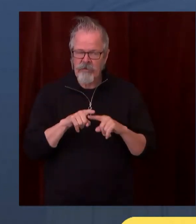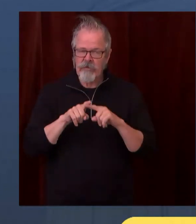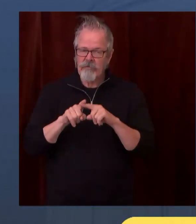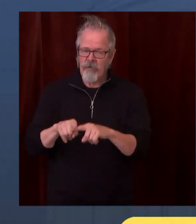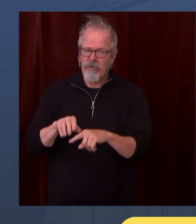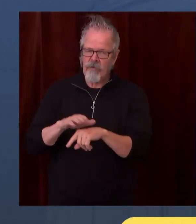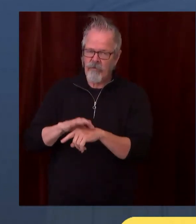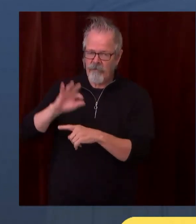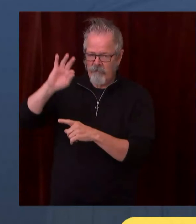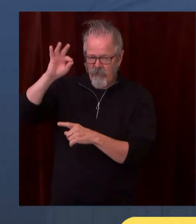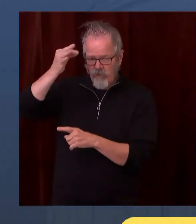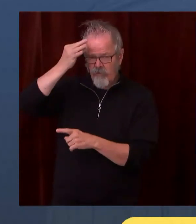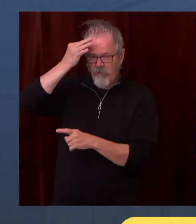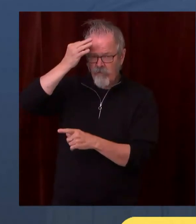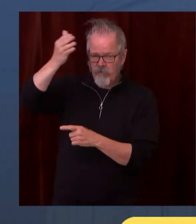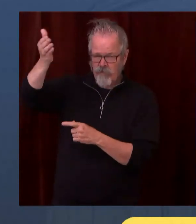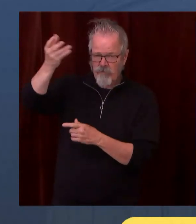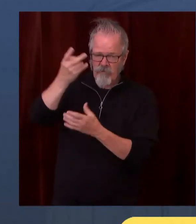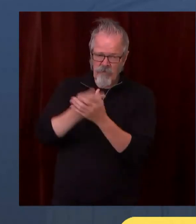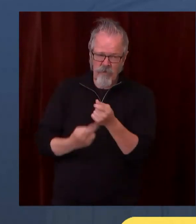to mention about unemployment insurance.